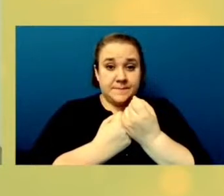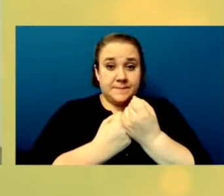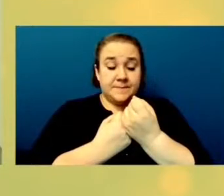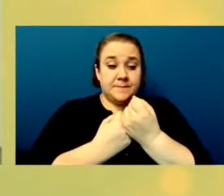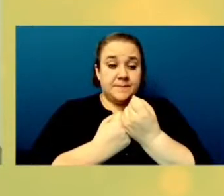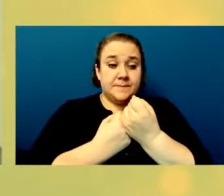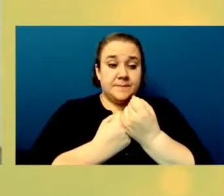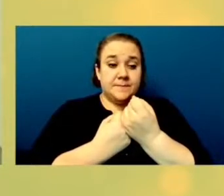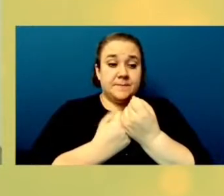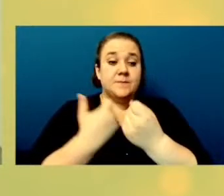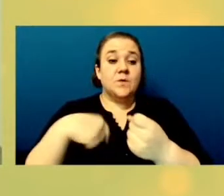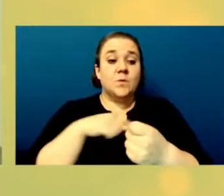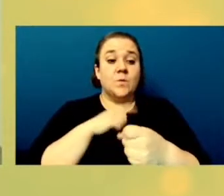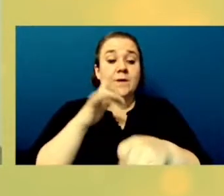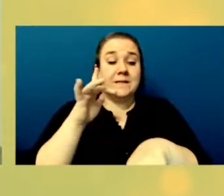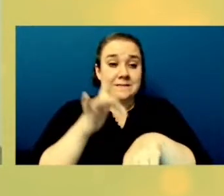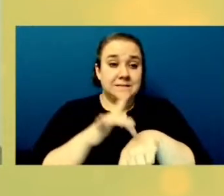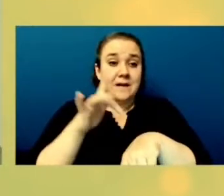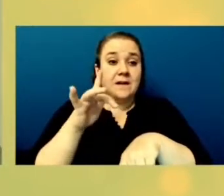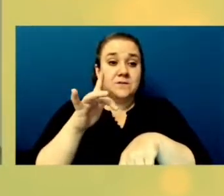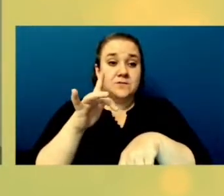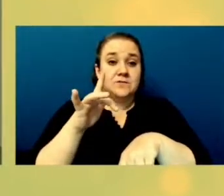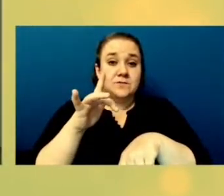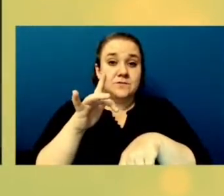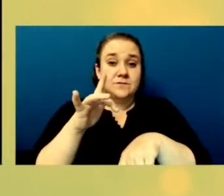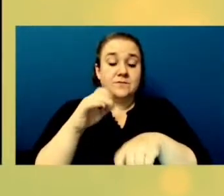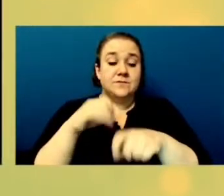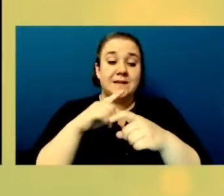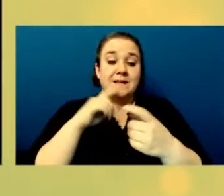Everything depends.